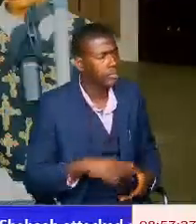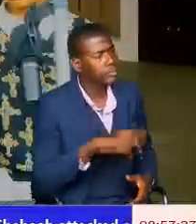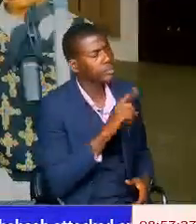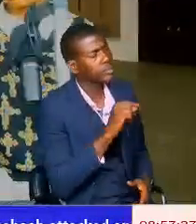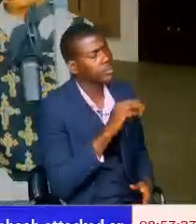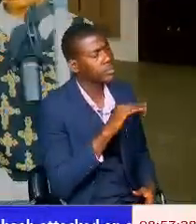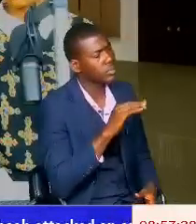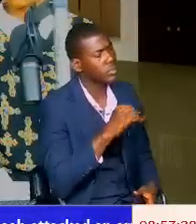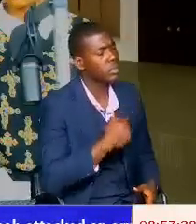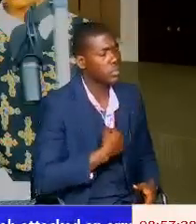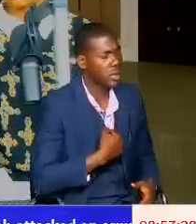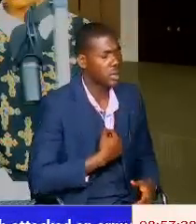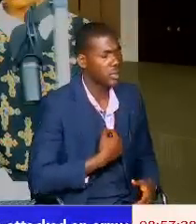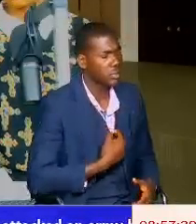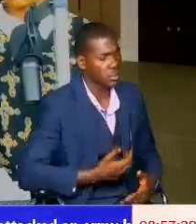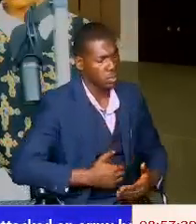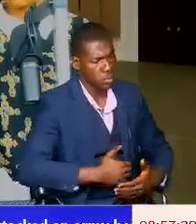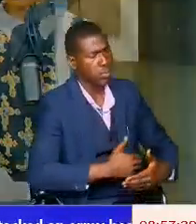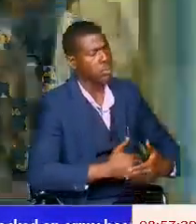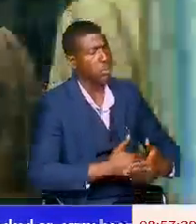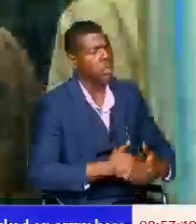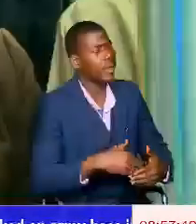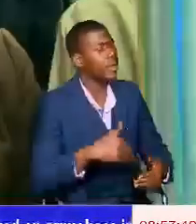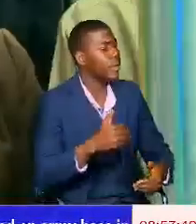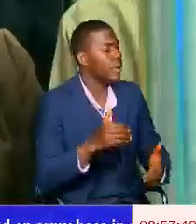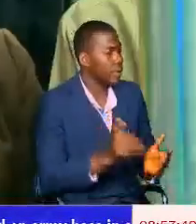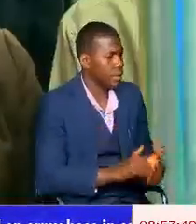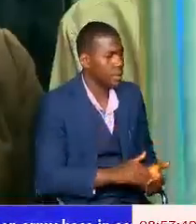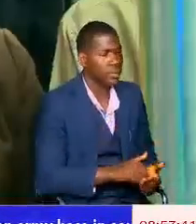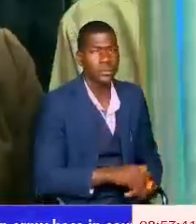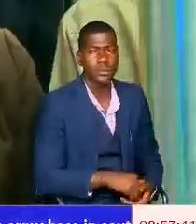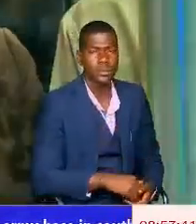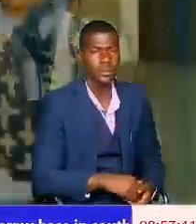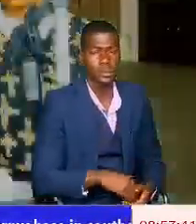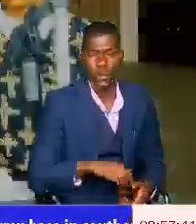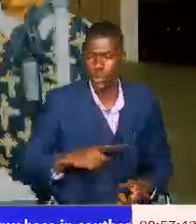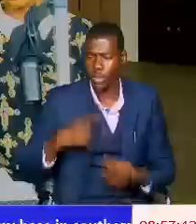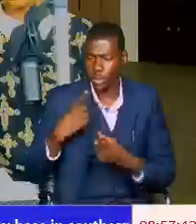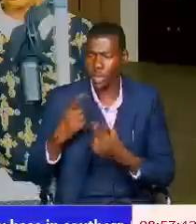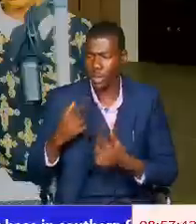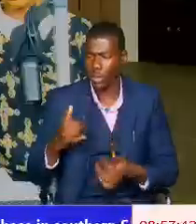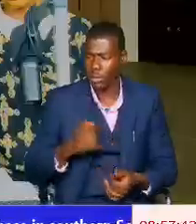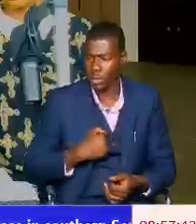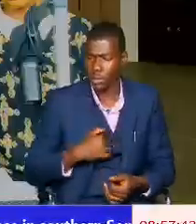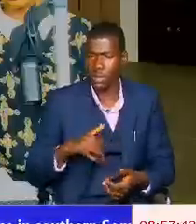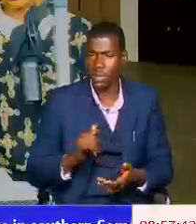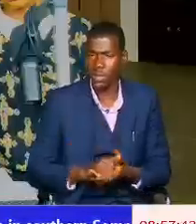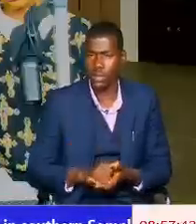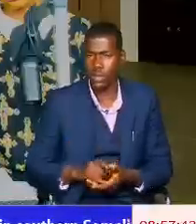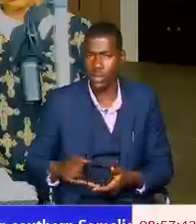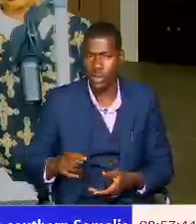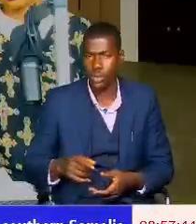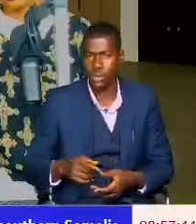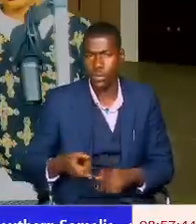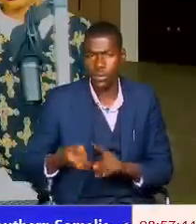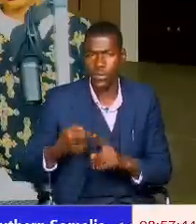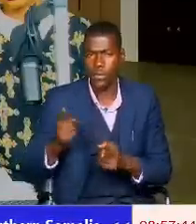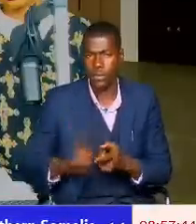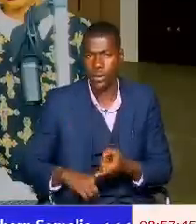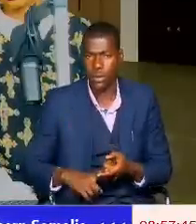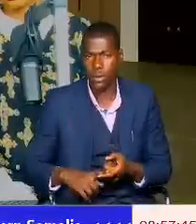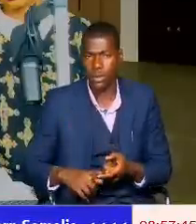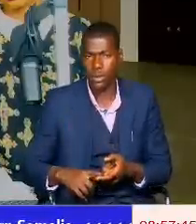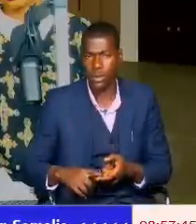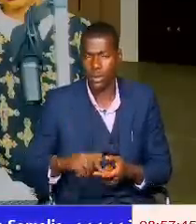another pregnant. So I had a baby girl. You talk, say, your boyfriend no come happy. You come beg him again. Yes, sir. Say, yes, this